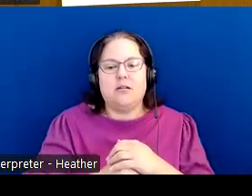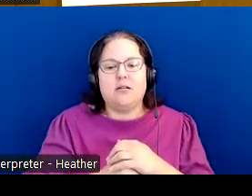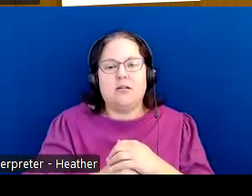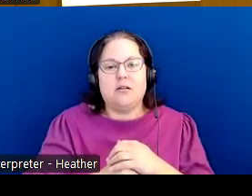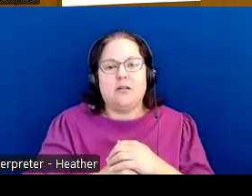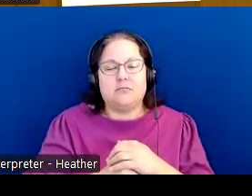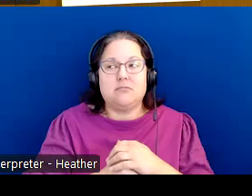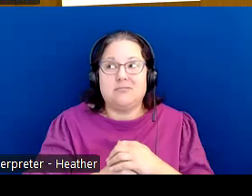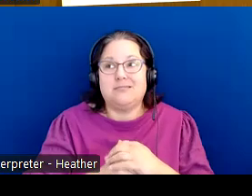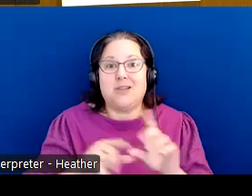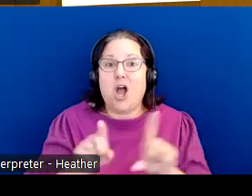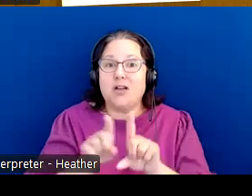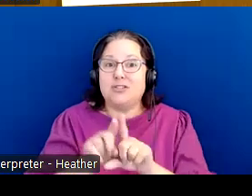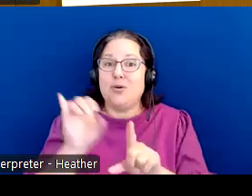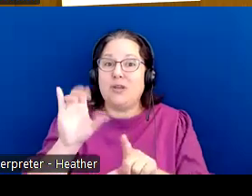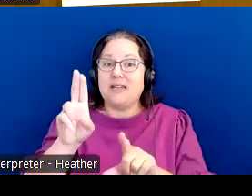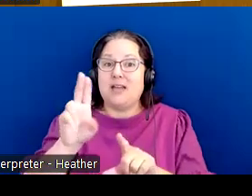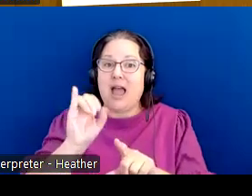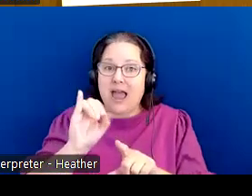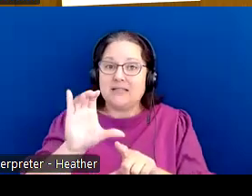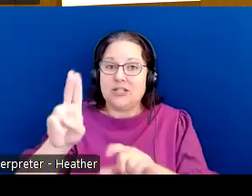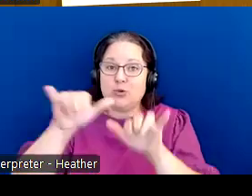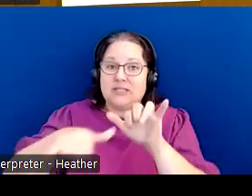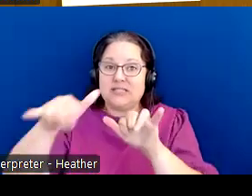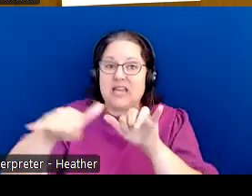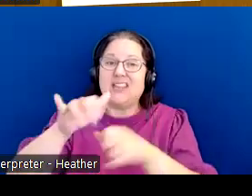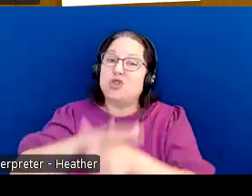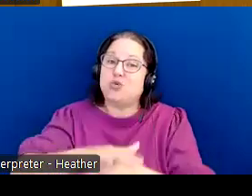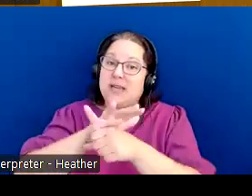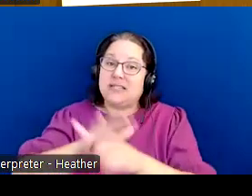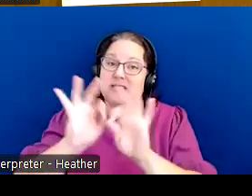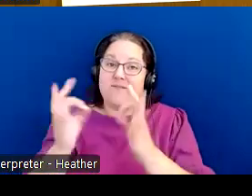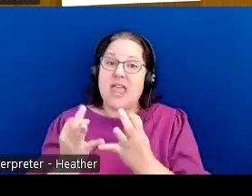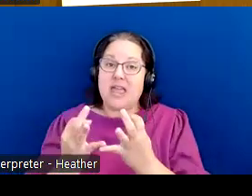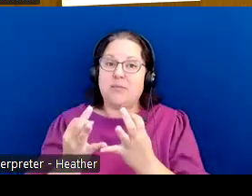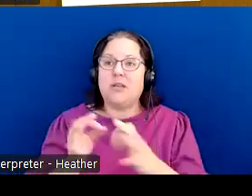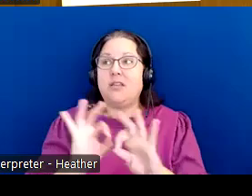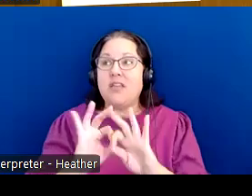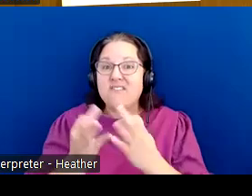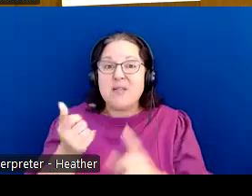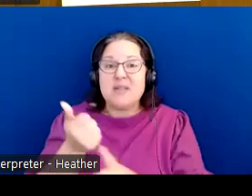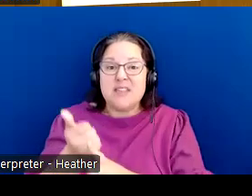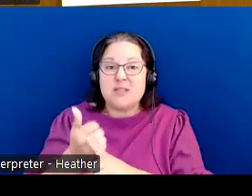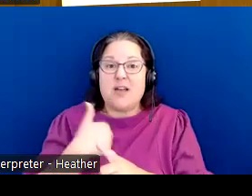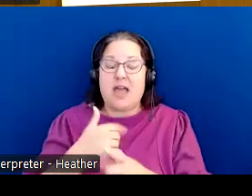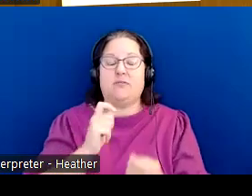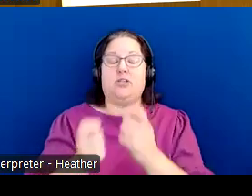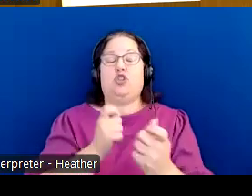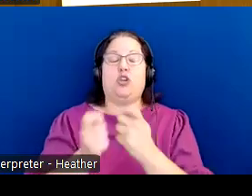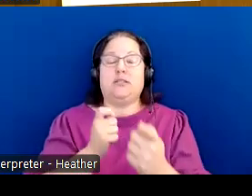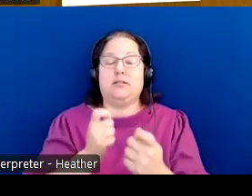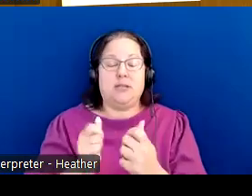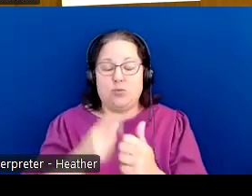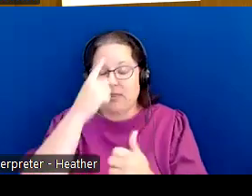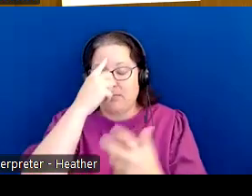stay has stress on the family. And the family can also go through their own period of adjustment and mental health concerns.